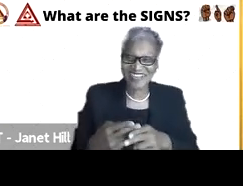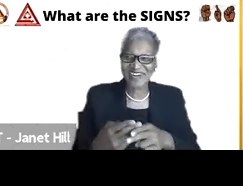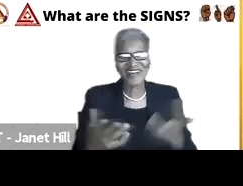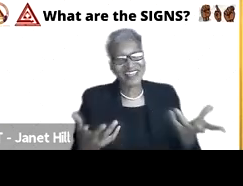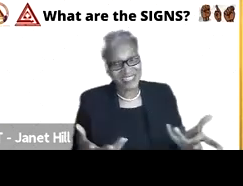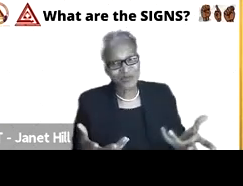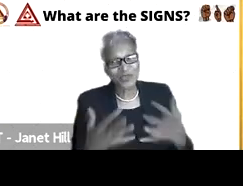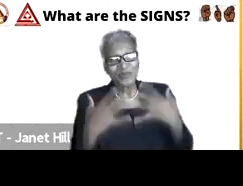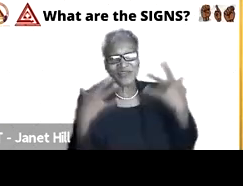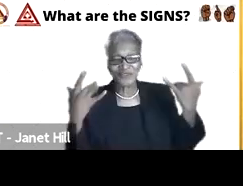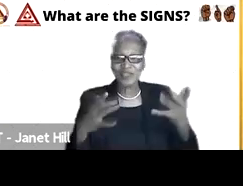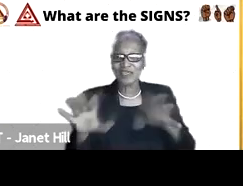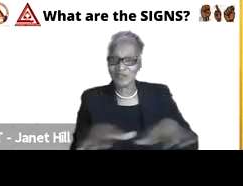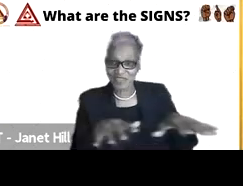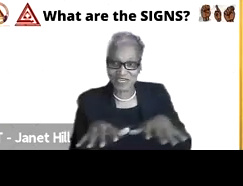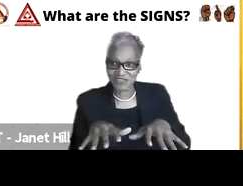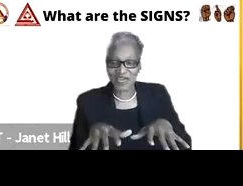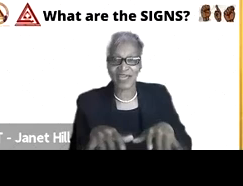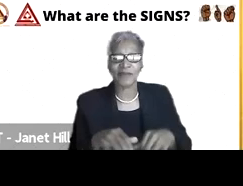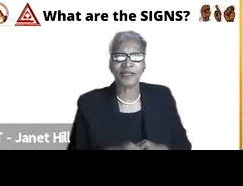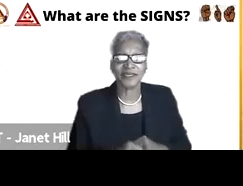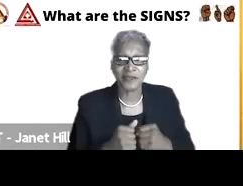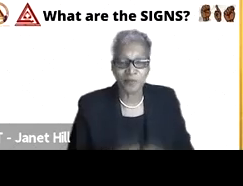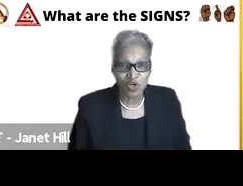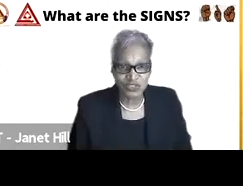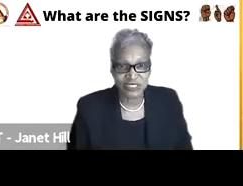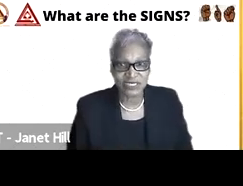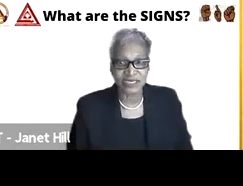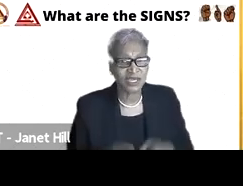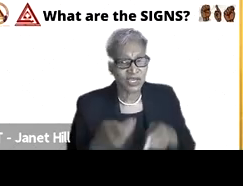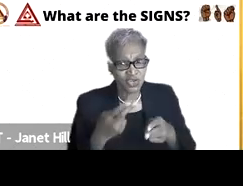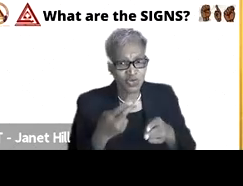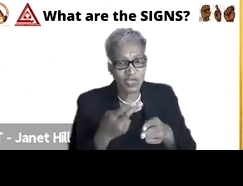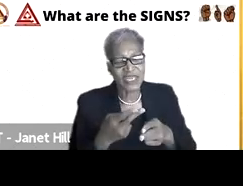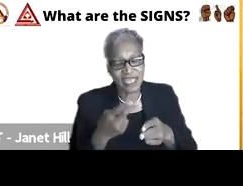name? You know, that's when you're being friendly and everything is fine. But in an emergency,